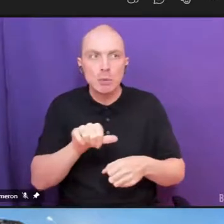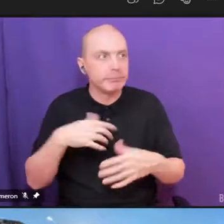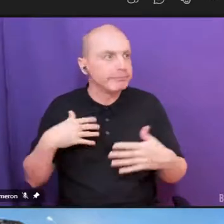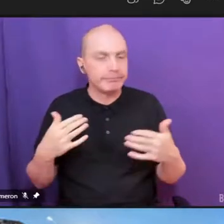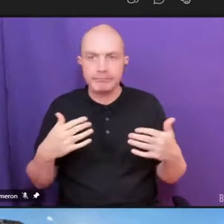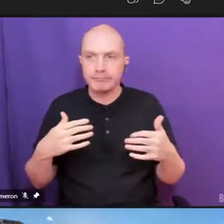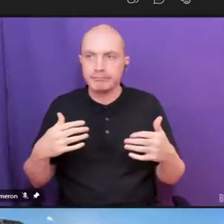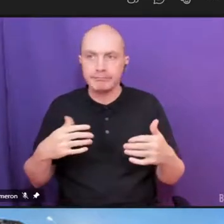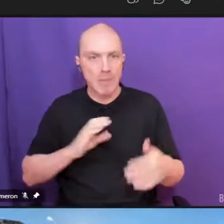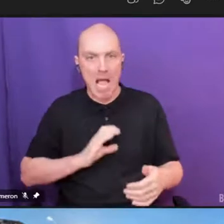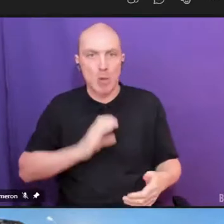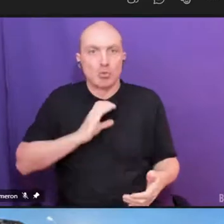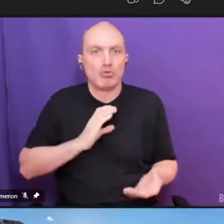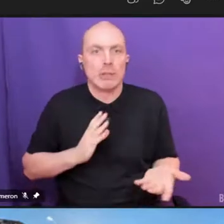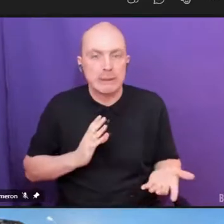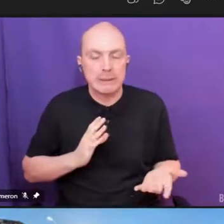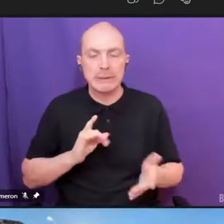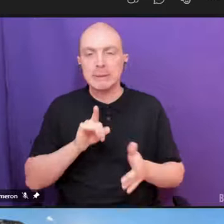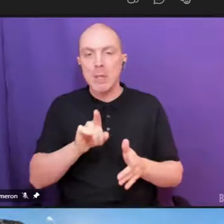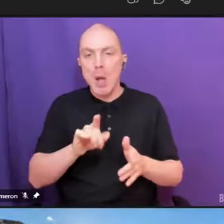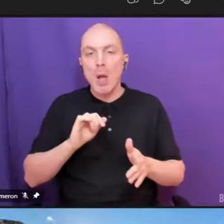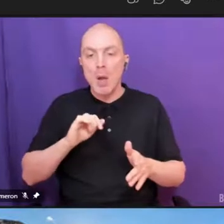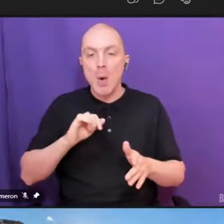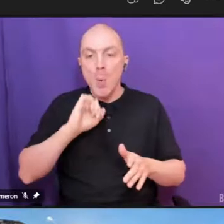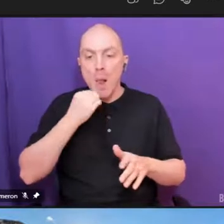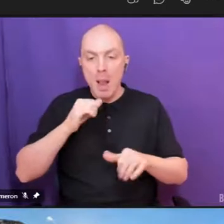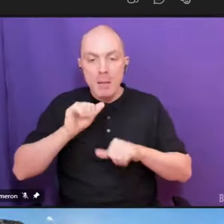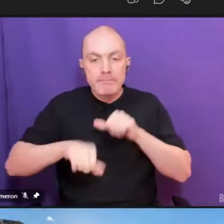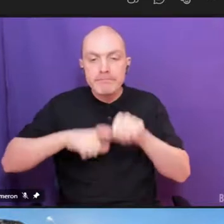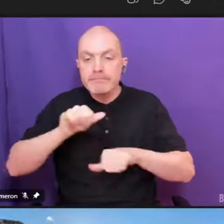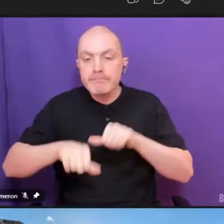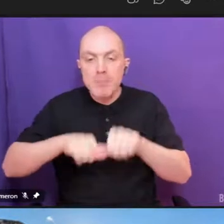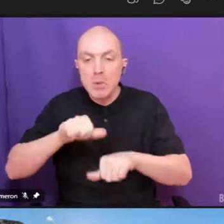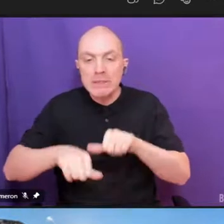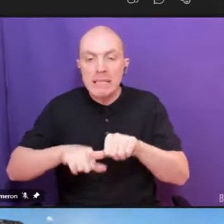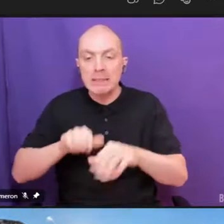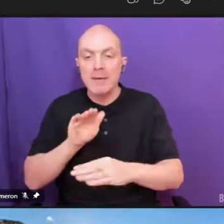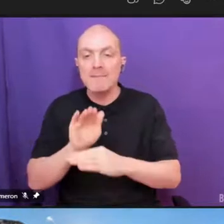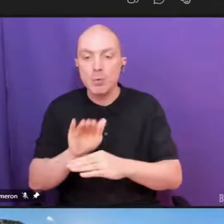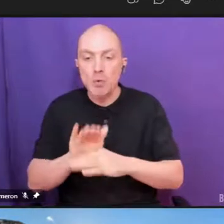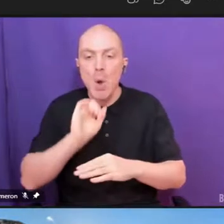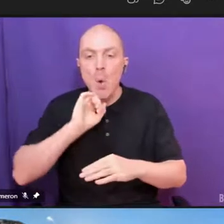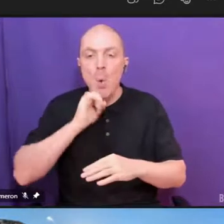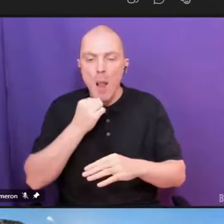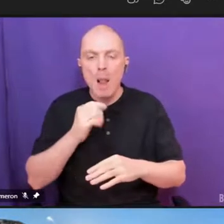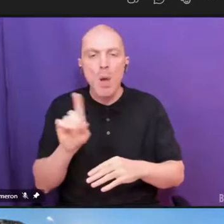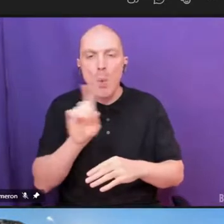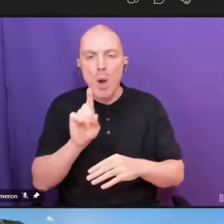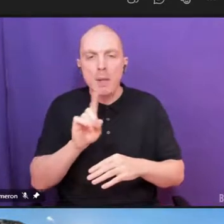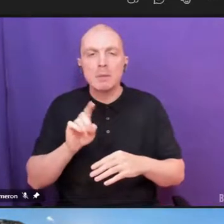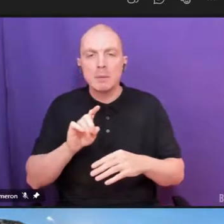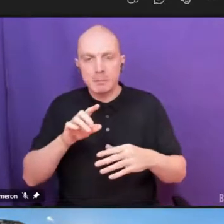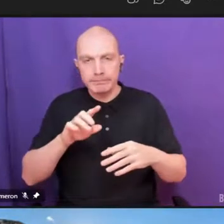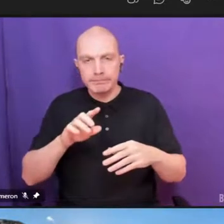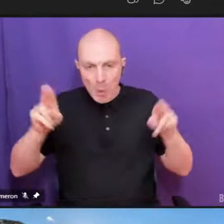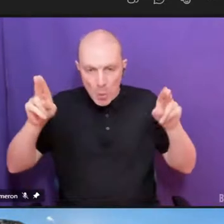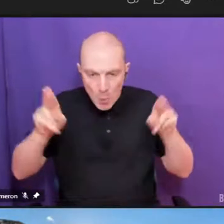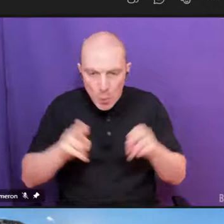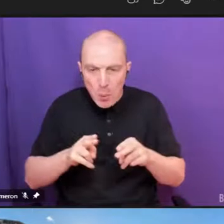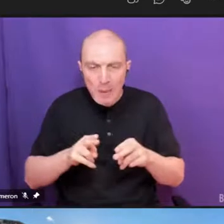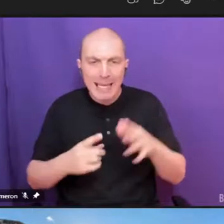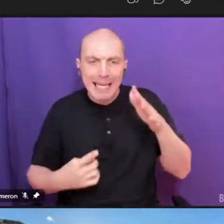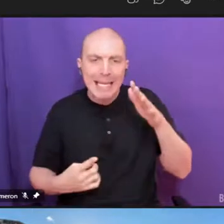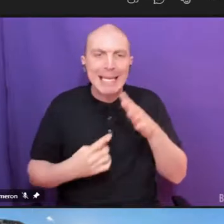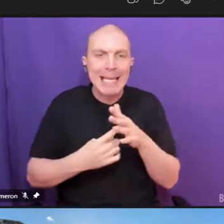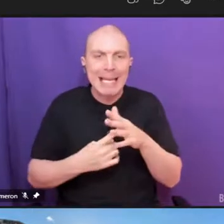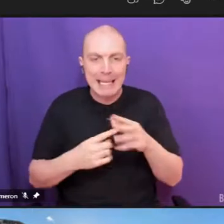we're going to continue moving forward as to present key messages to the committee so that it can support the scrutiny. In terms of the